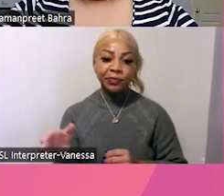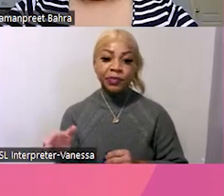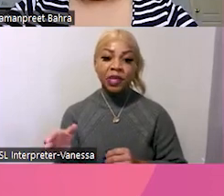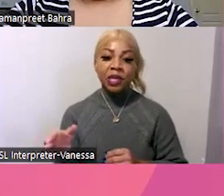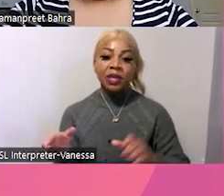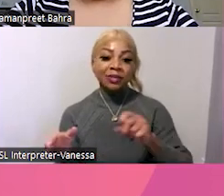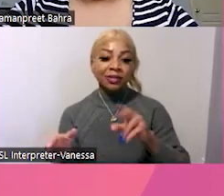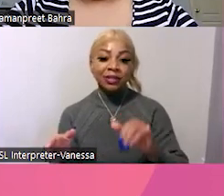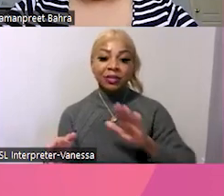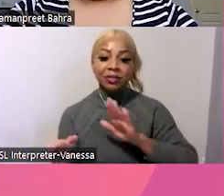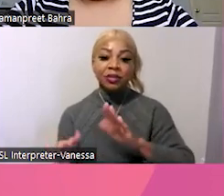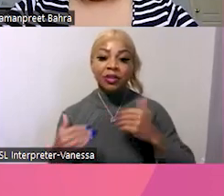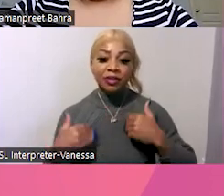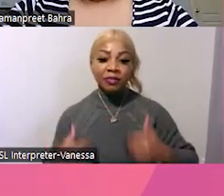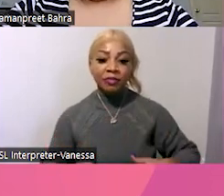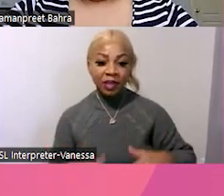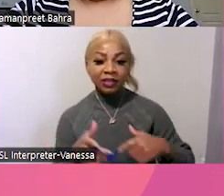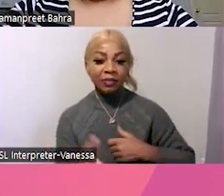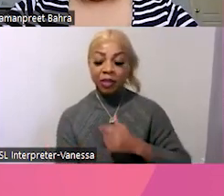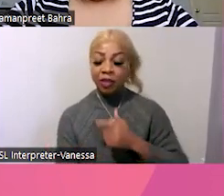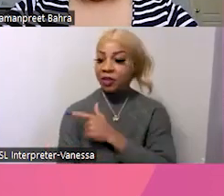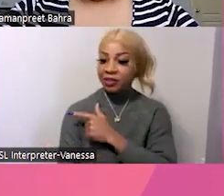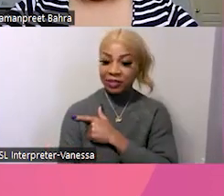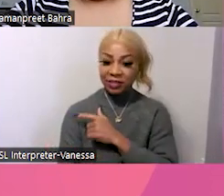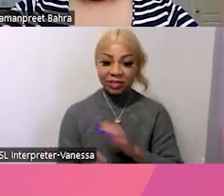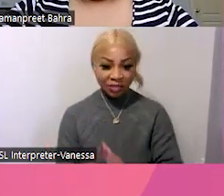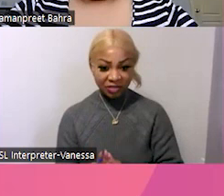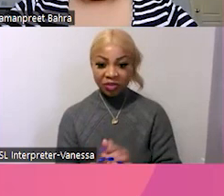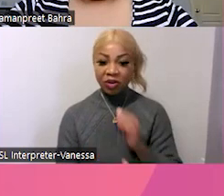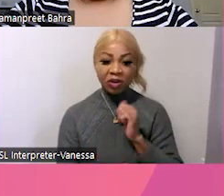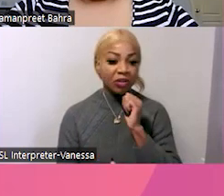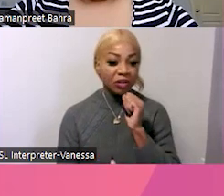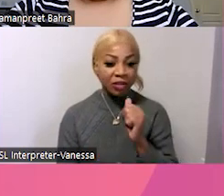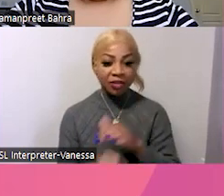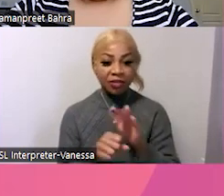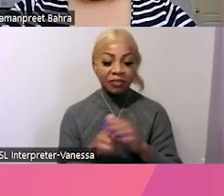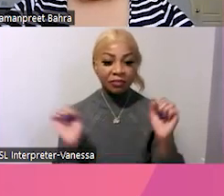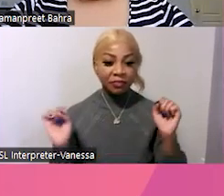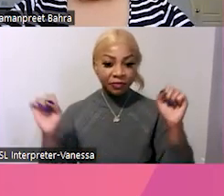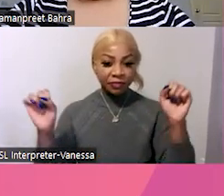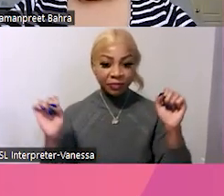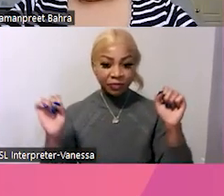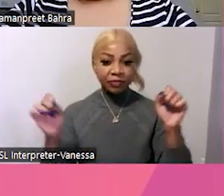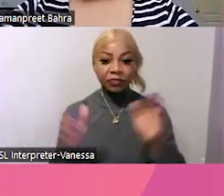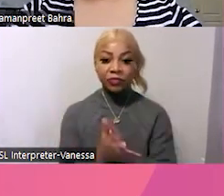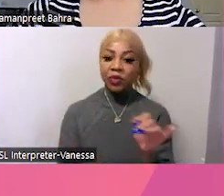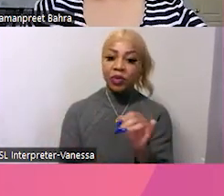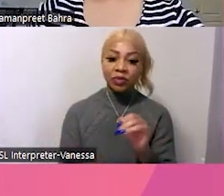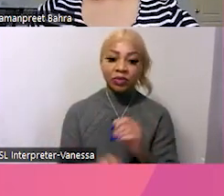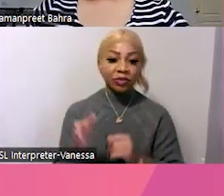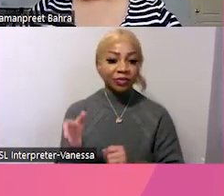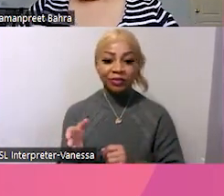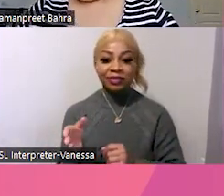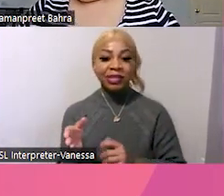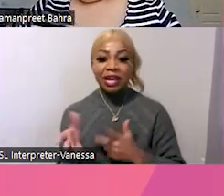to her doctor her supposed laziness, right? Her supposed lack of exercise. And indeed, Sally is also hyper invisible in this